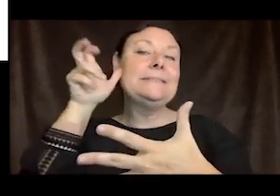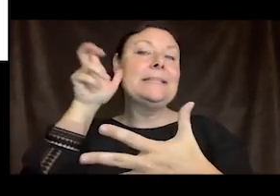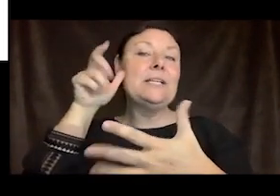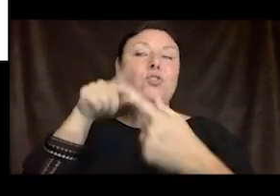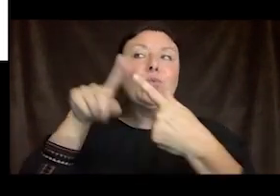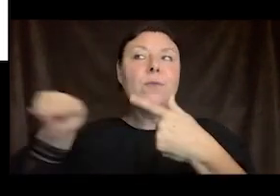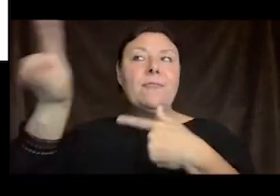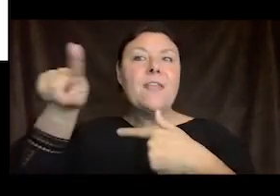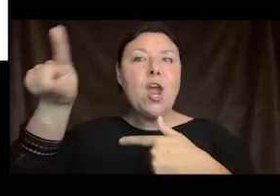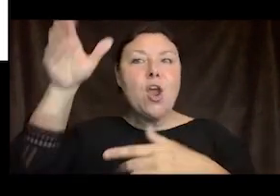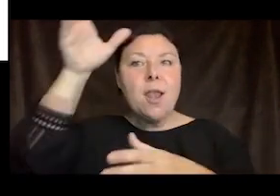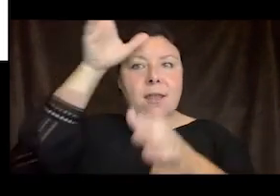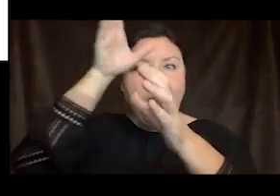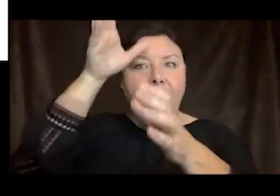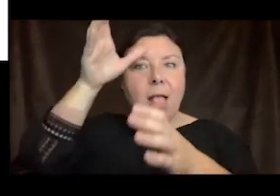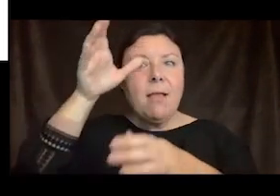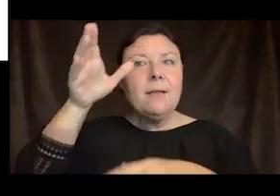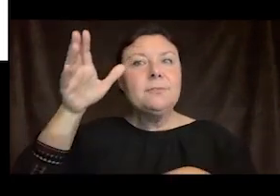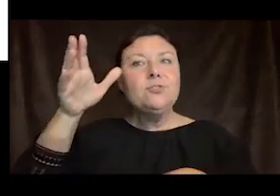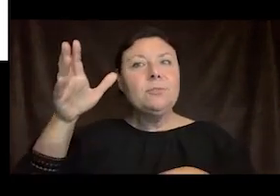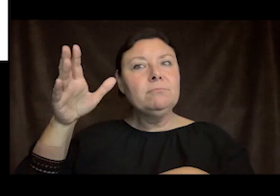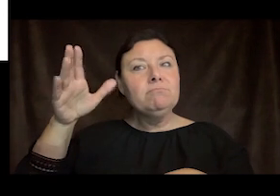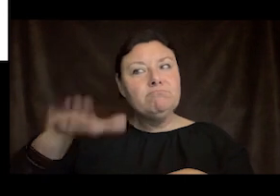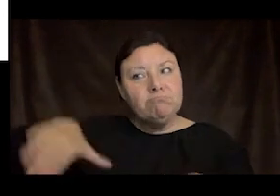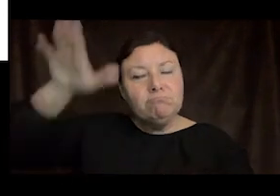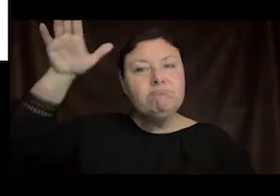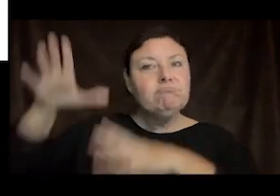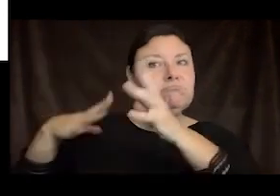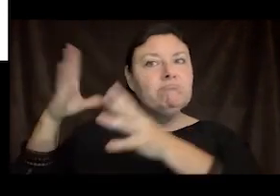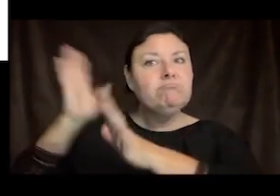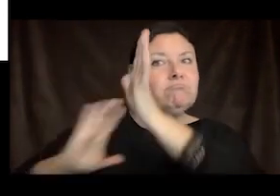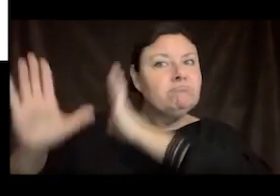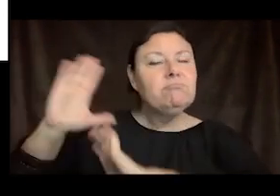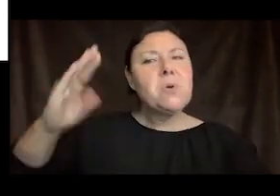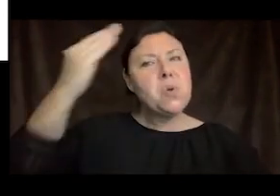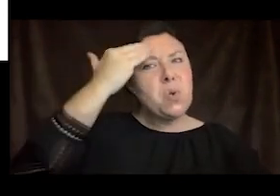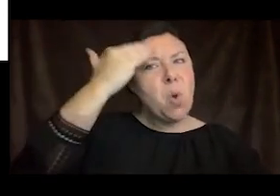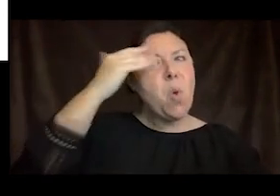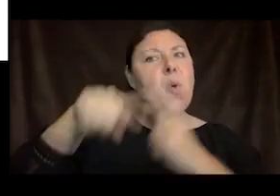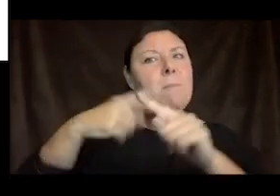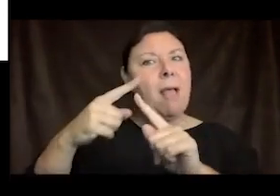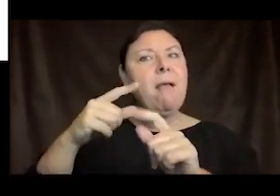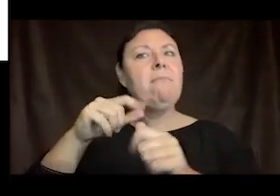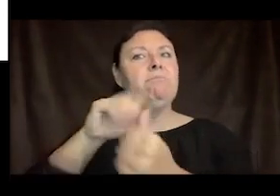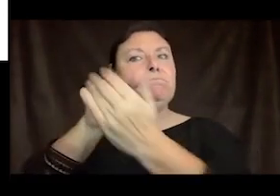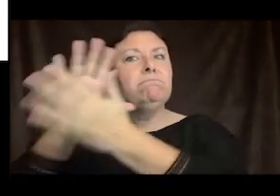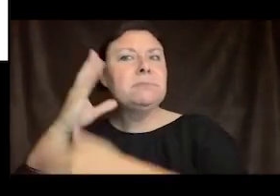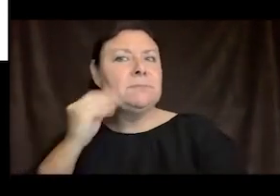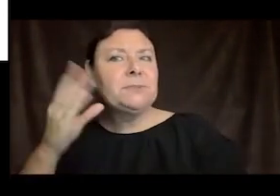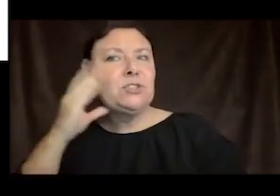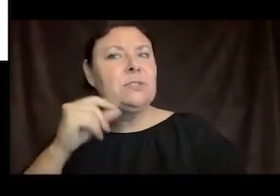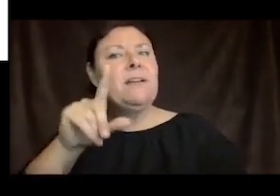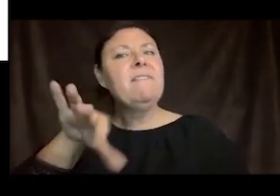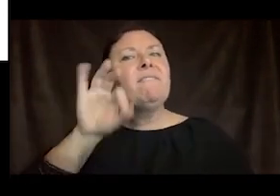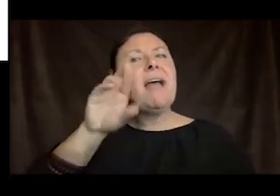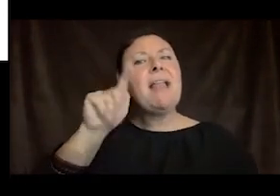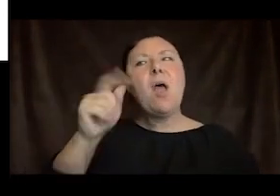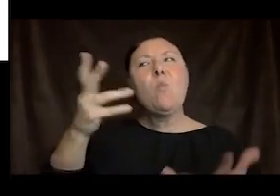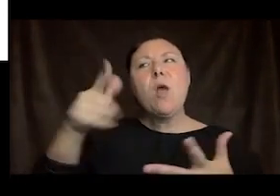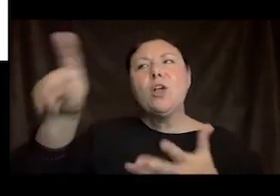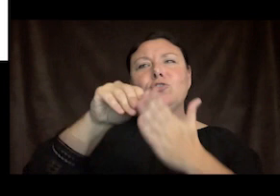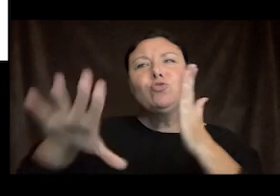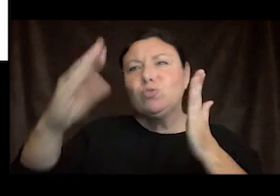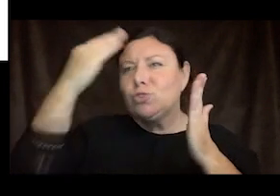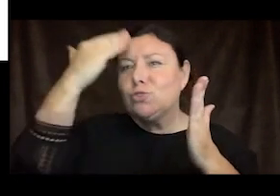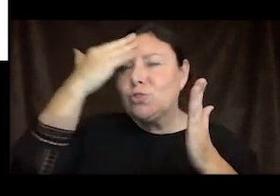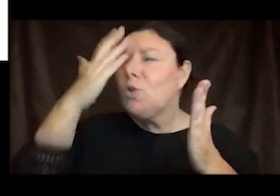is. You know, we always talk about that prior knowledge. This is a great place. If you're having a conversation about a racialized event, find out what the students know.